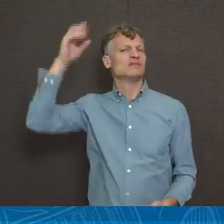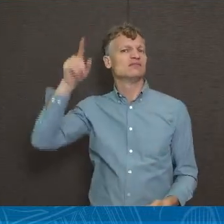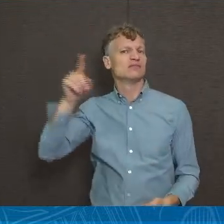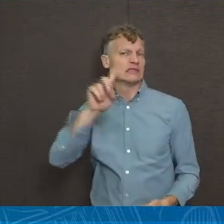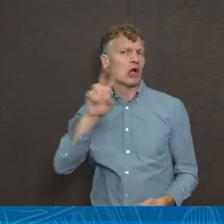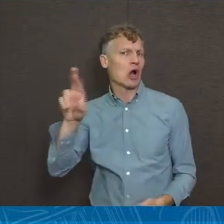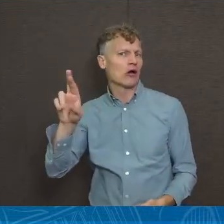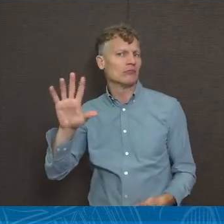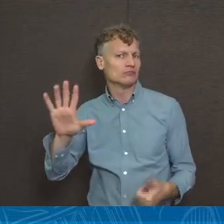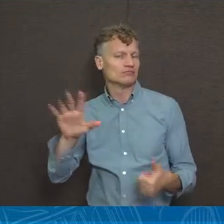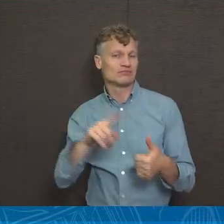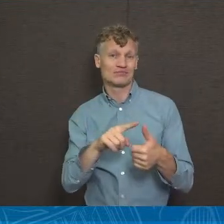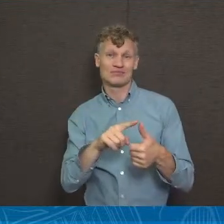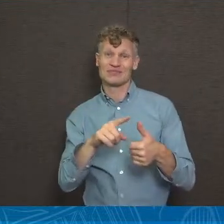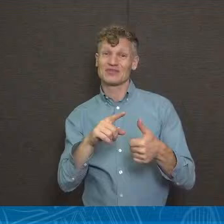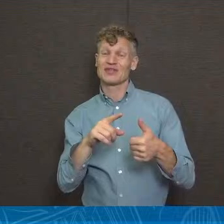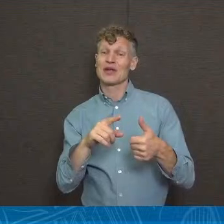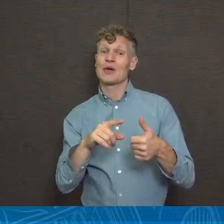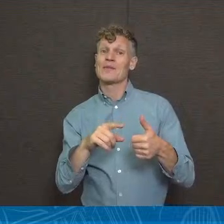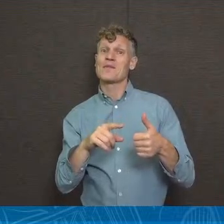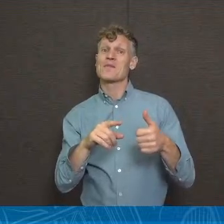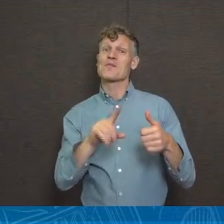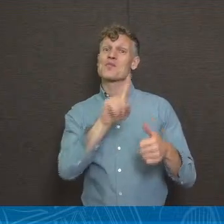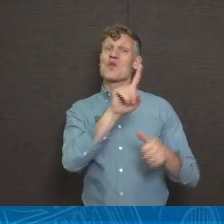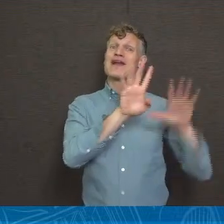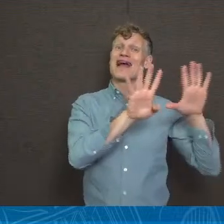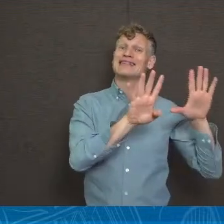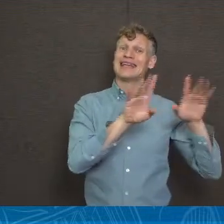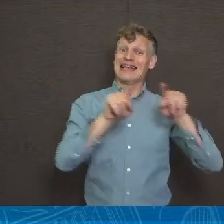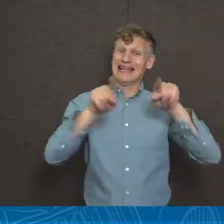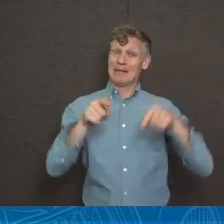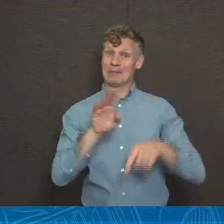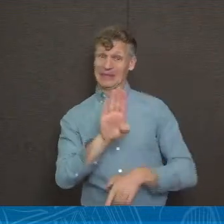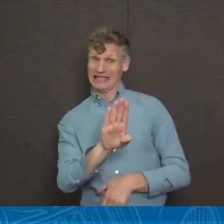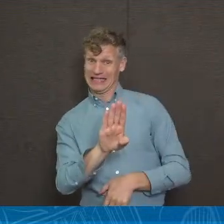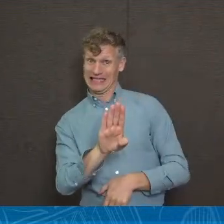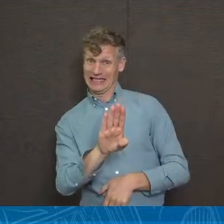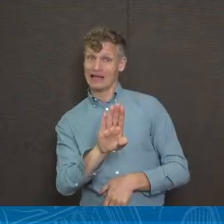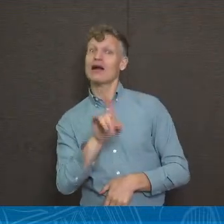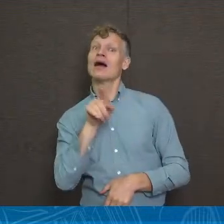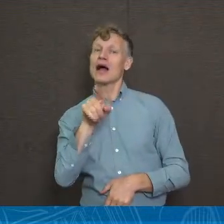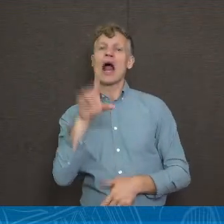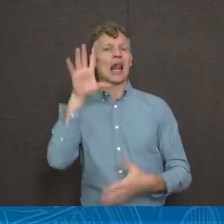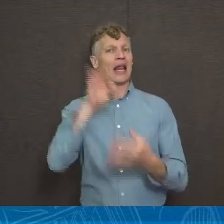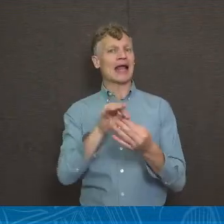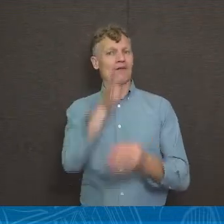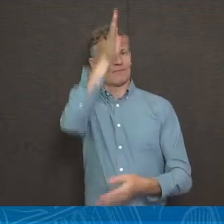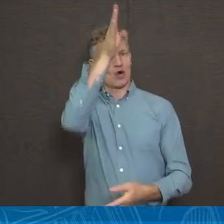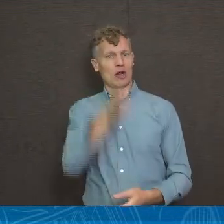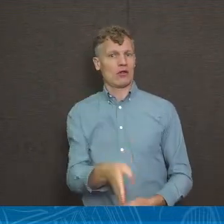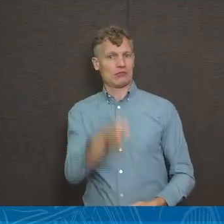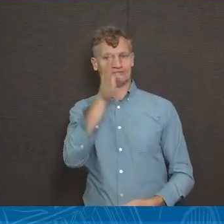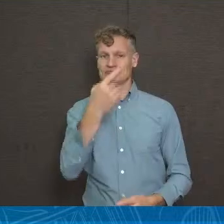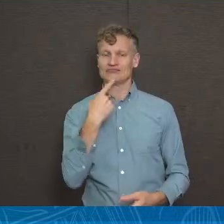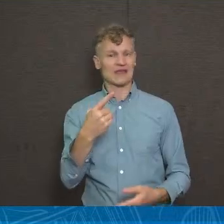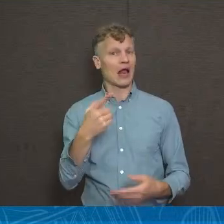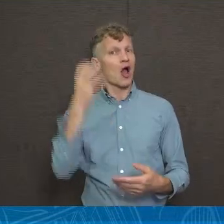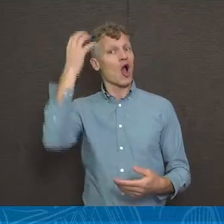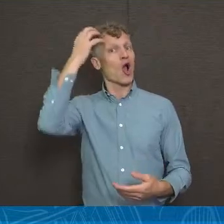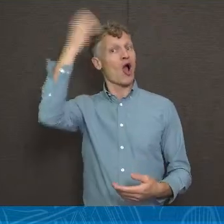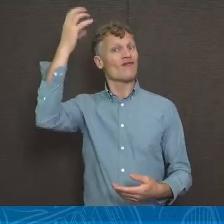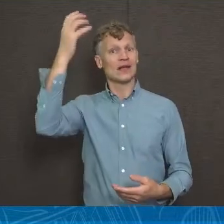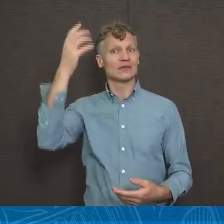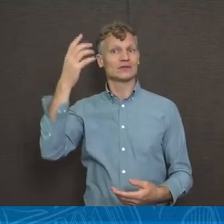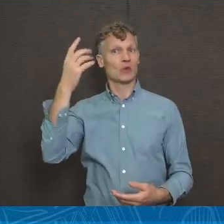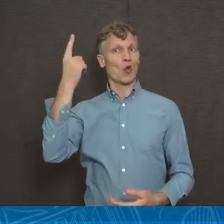Article 19B is saying that vertical responsibility. So it's saying we need to share it across the different levels of government